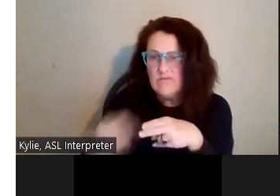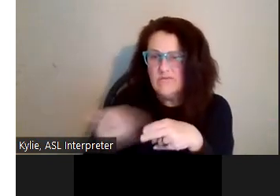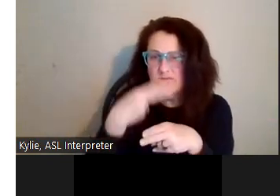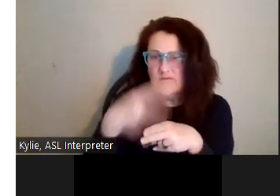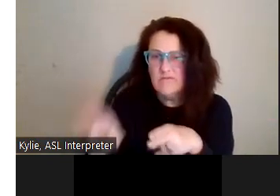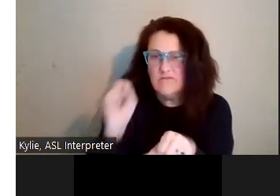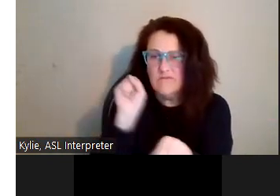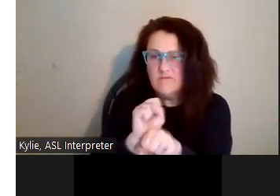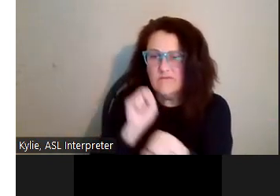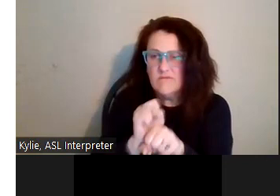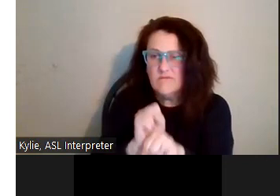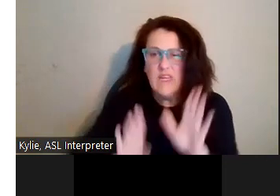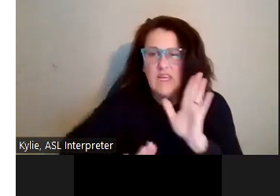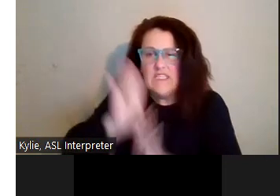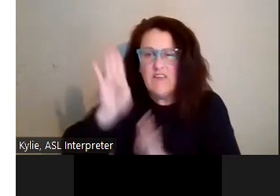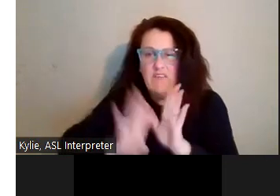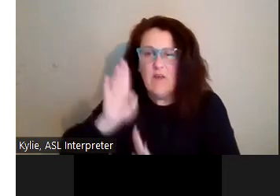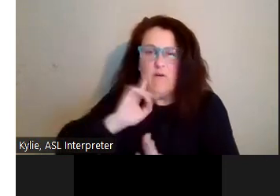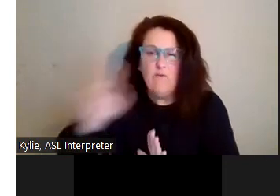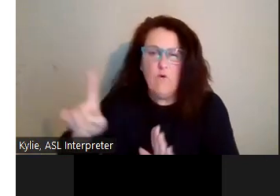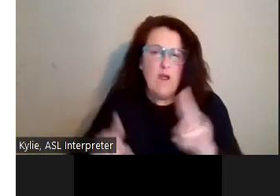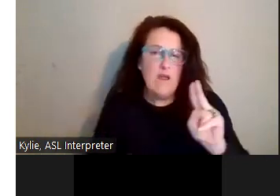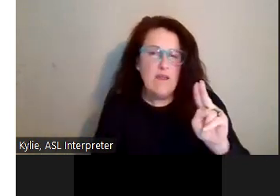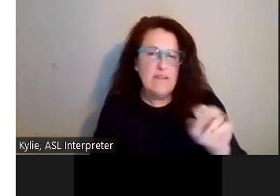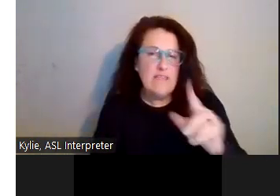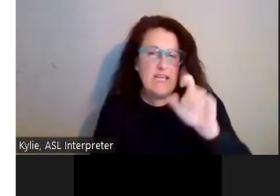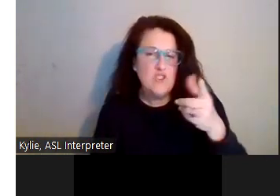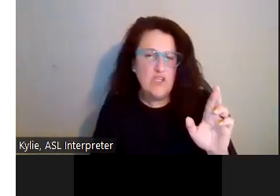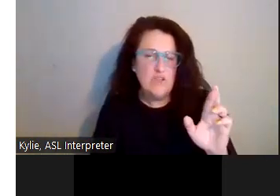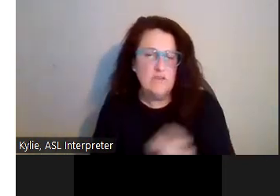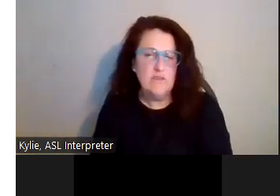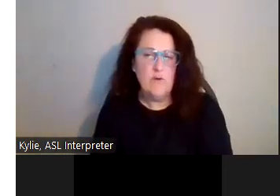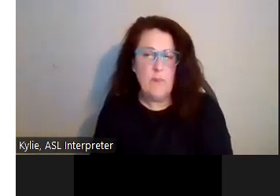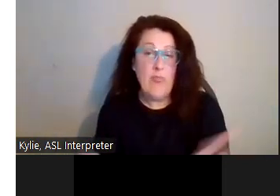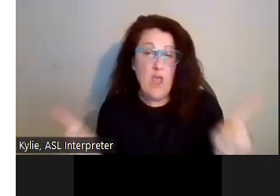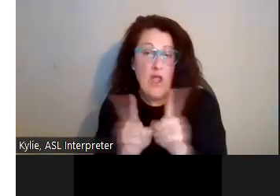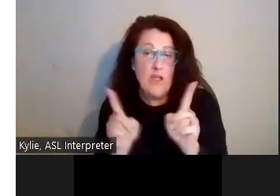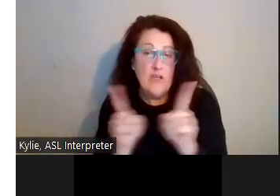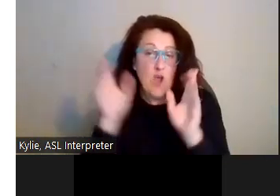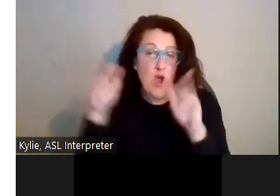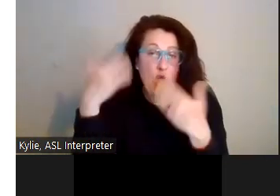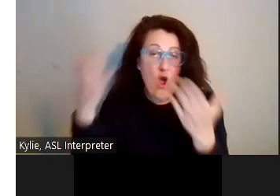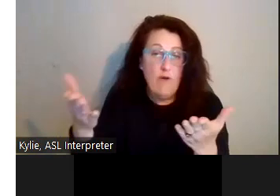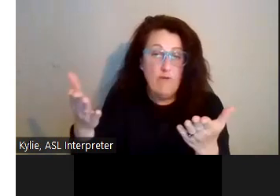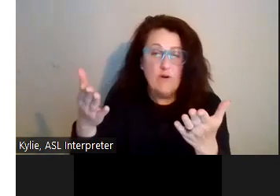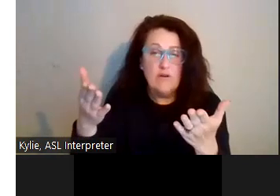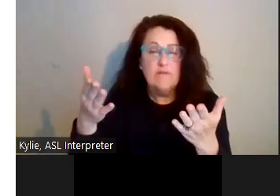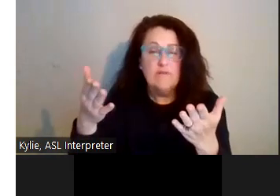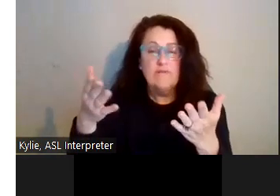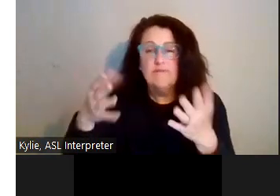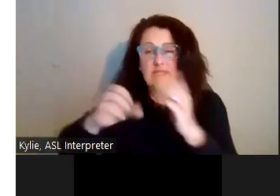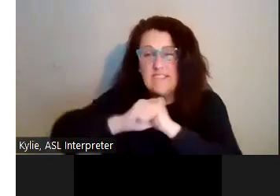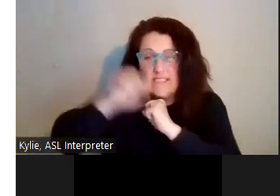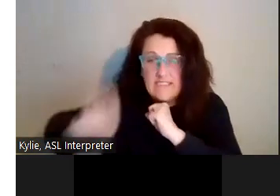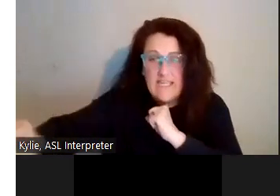on developing those for our NextGeners as well. We also offer career extended support. So